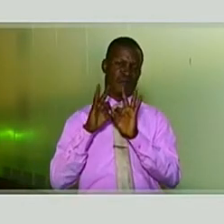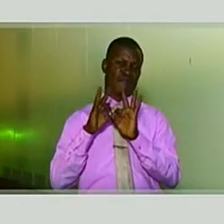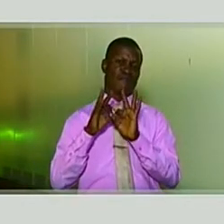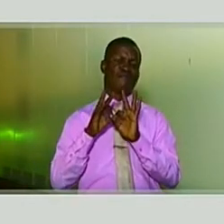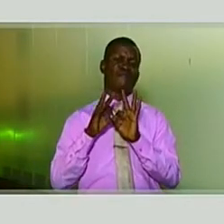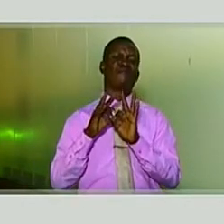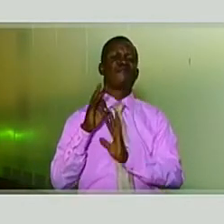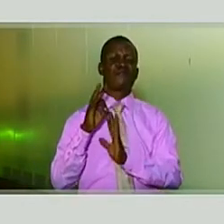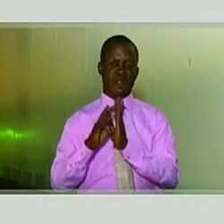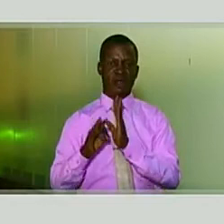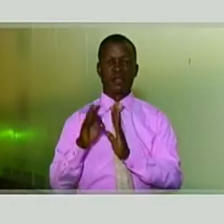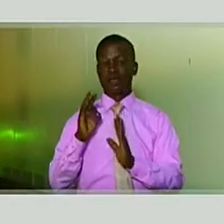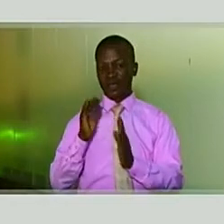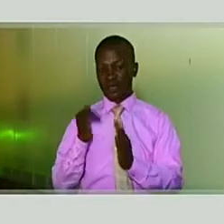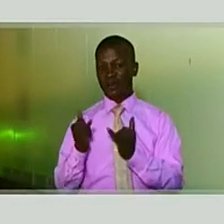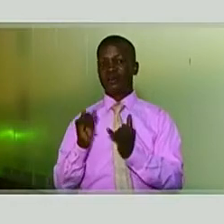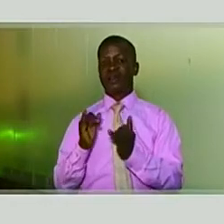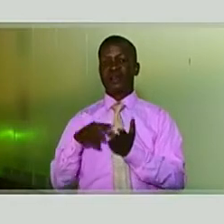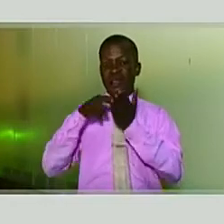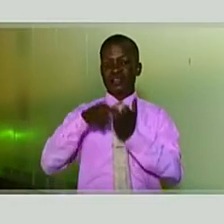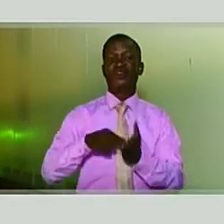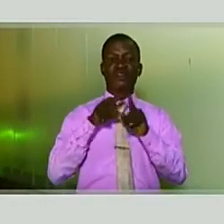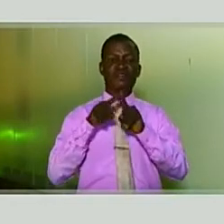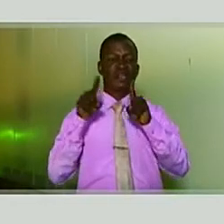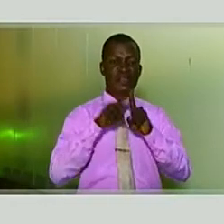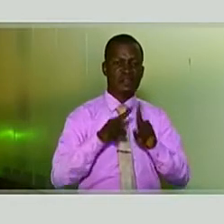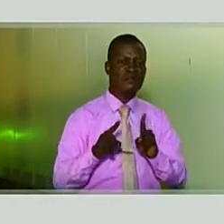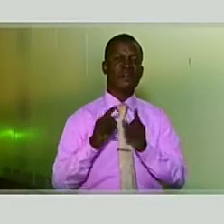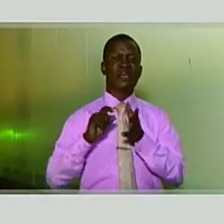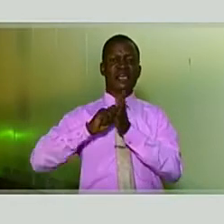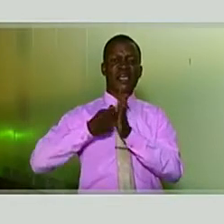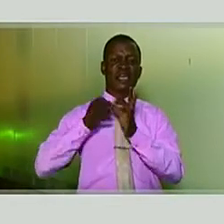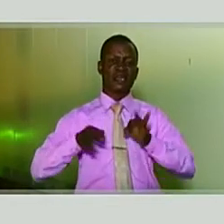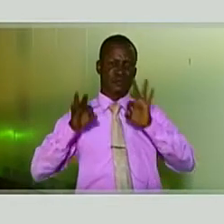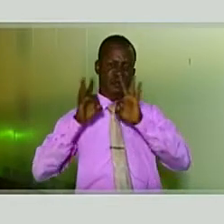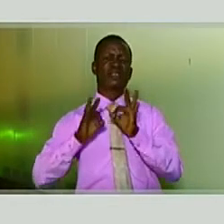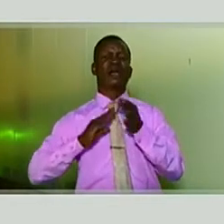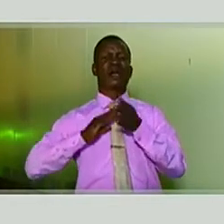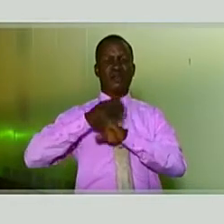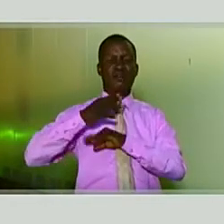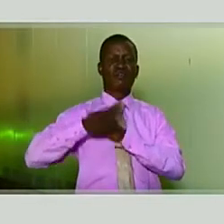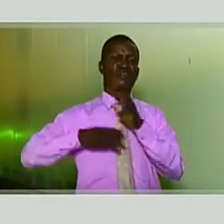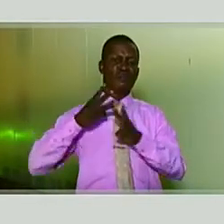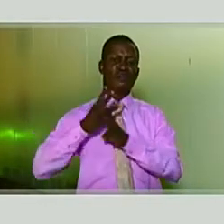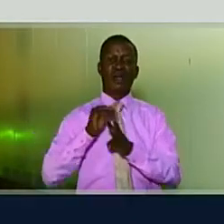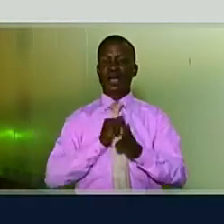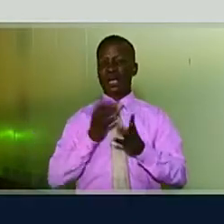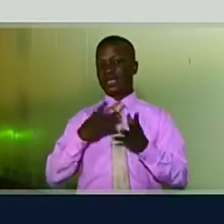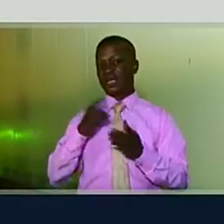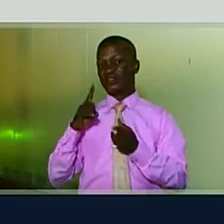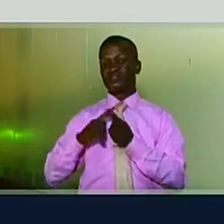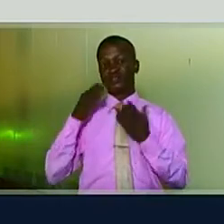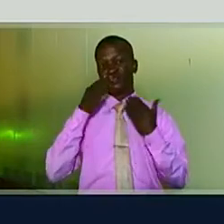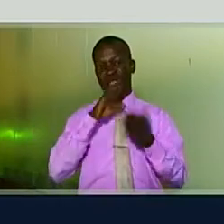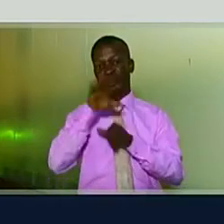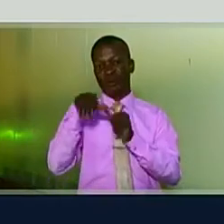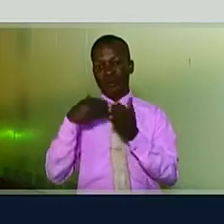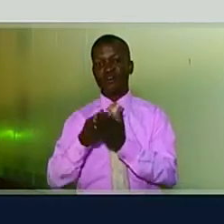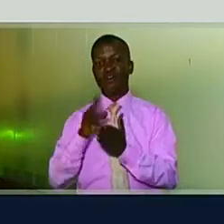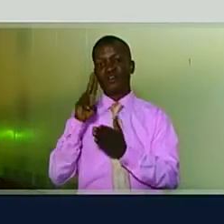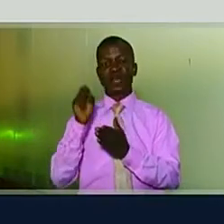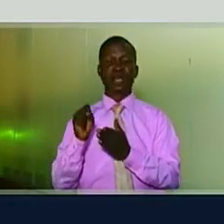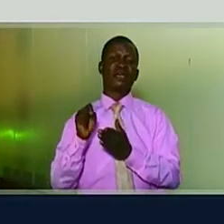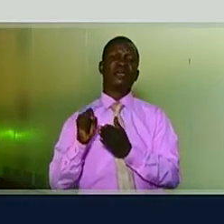are representatives of key democratic institutions and citizens across the world. I'd like to thank all the EU SDGM partners, namely